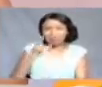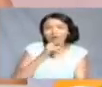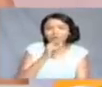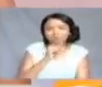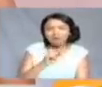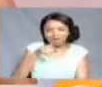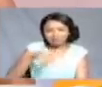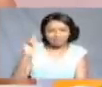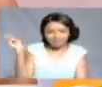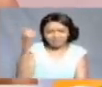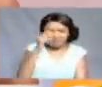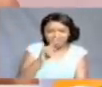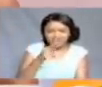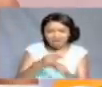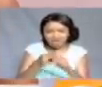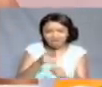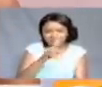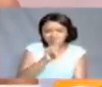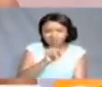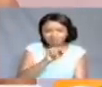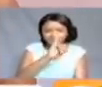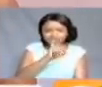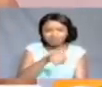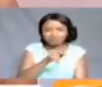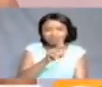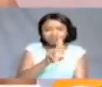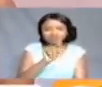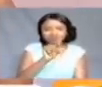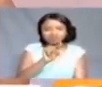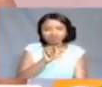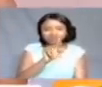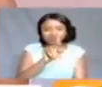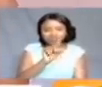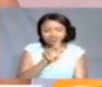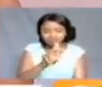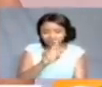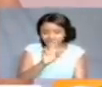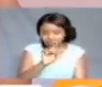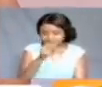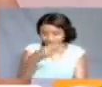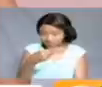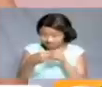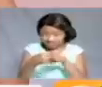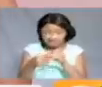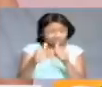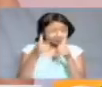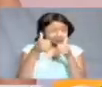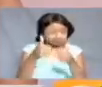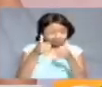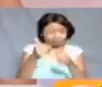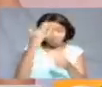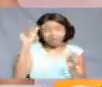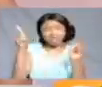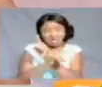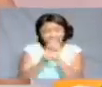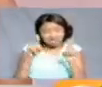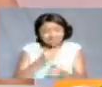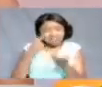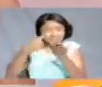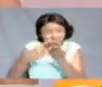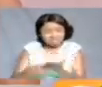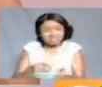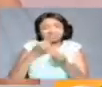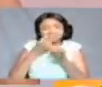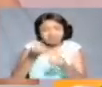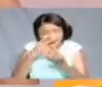already because everything that he talks about feels authentic. And I feel like there is a real kind of movement in that direction, and it will just